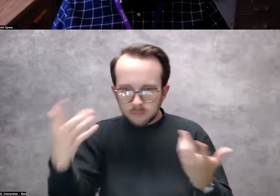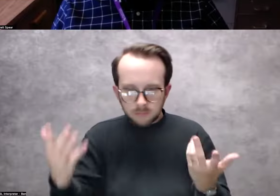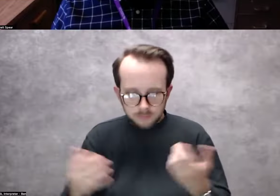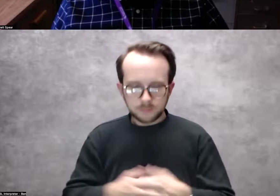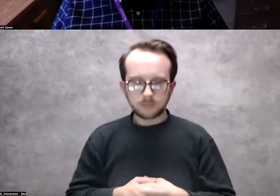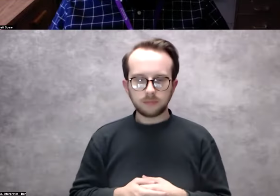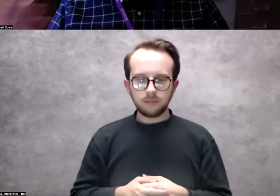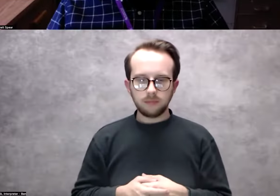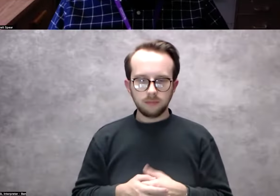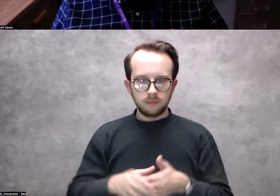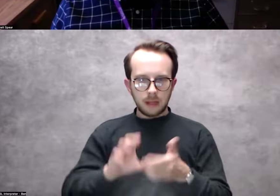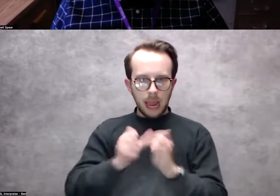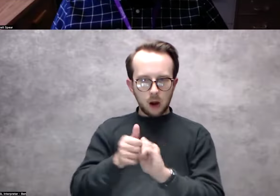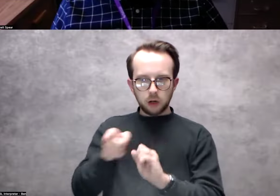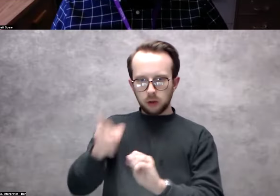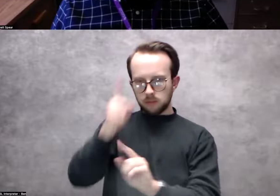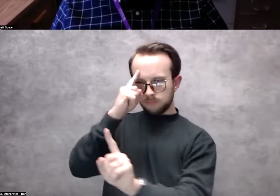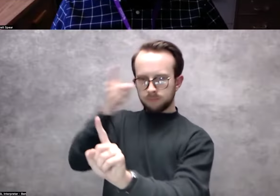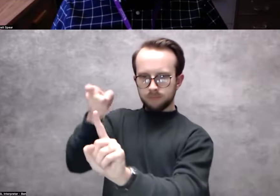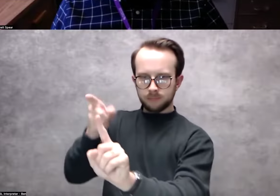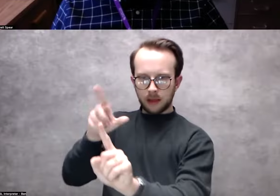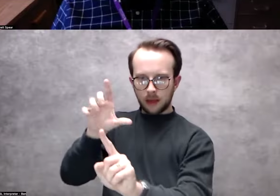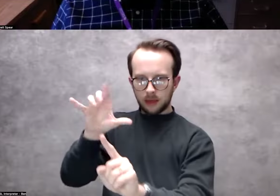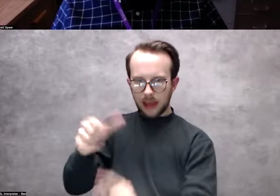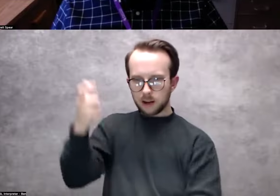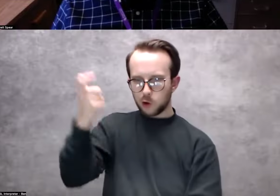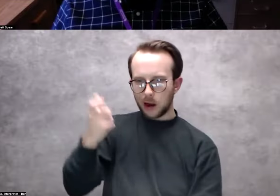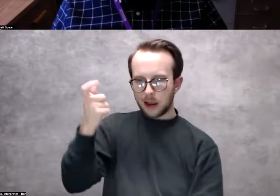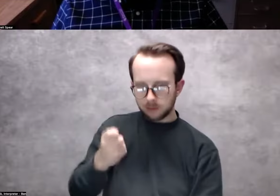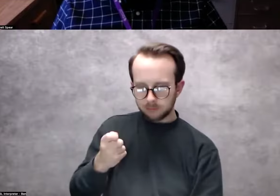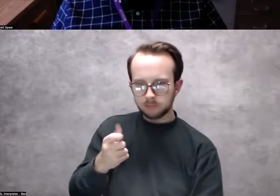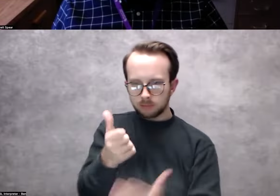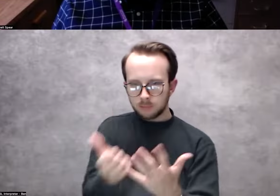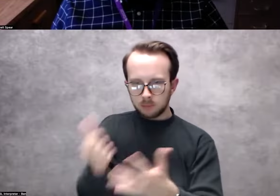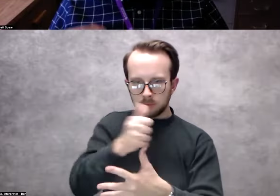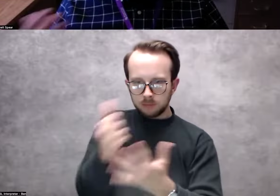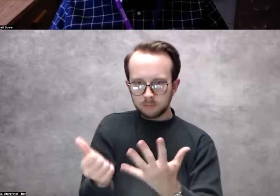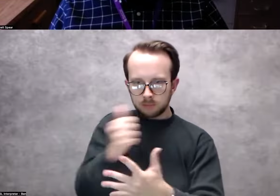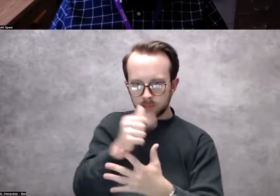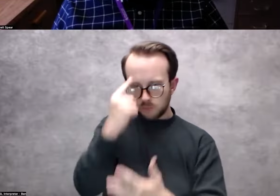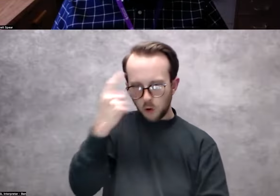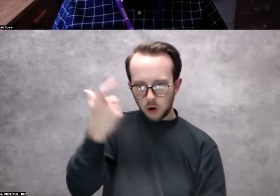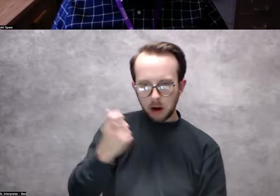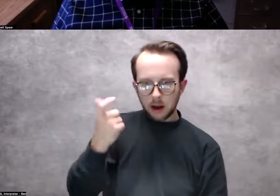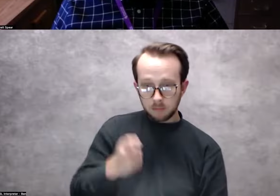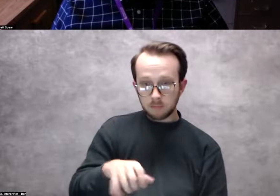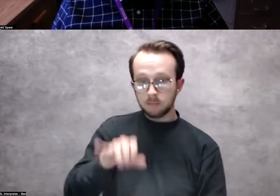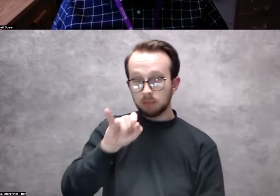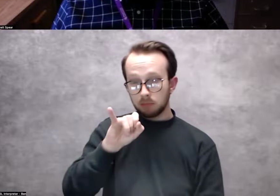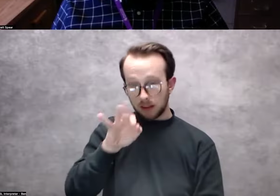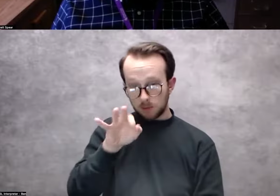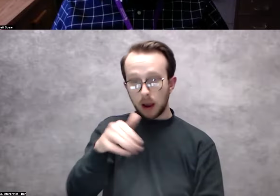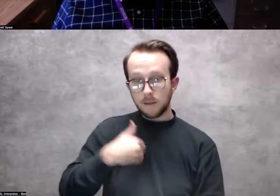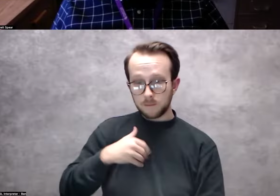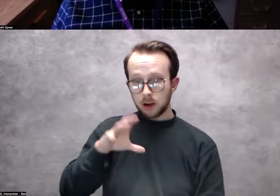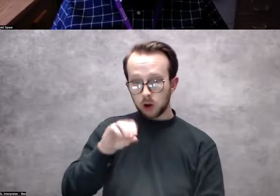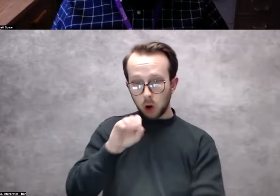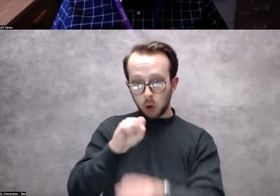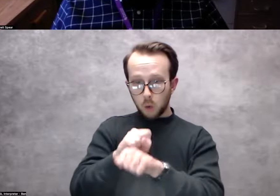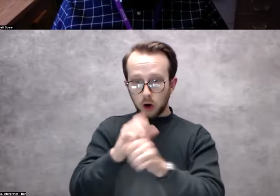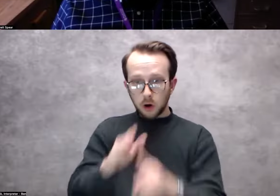how you might want to target, that grant, things you might want to prioritize in the grant. So if you have colleagues and your program